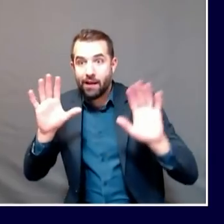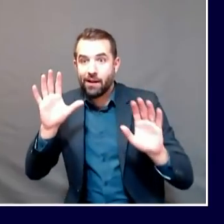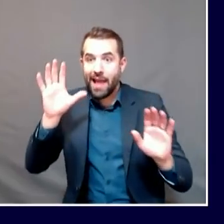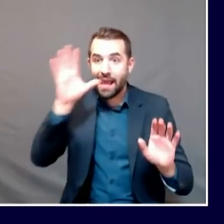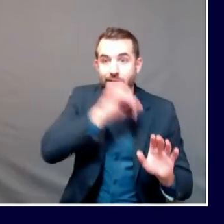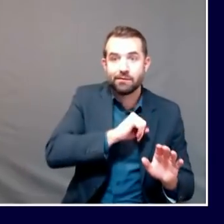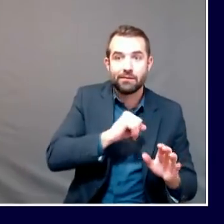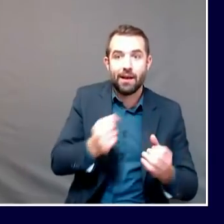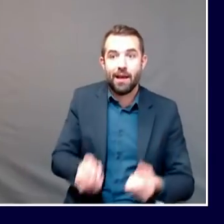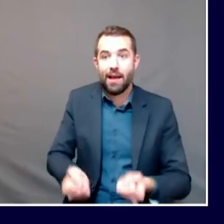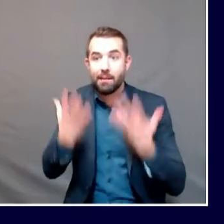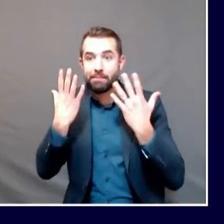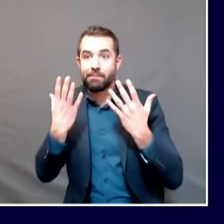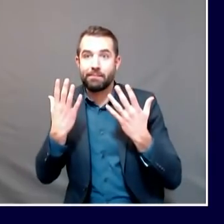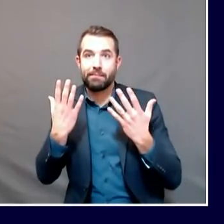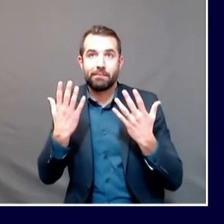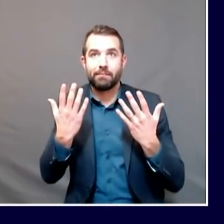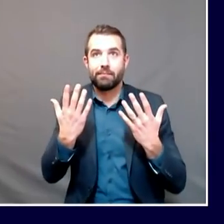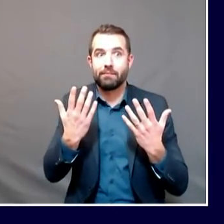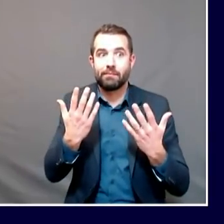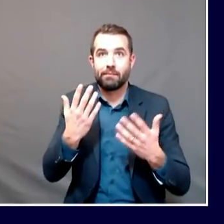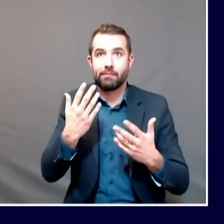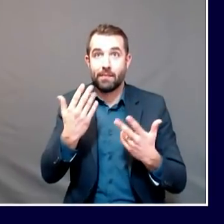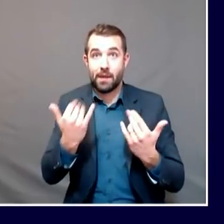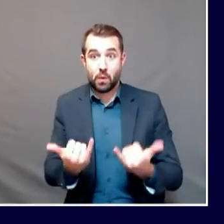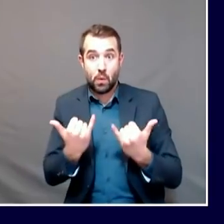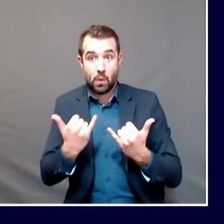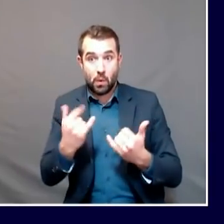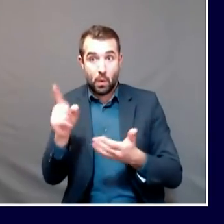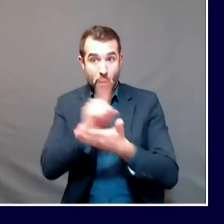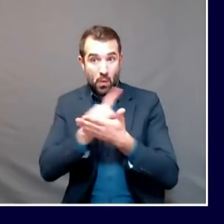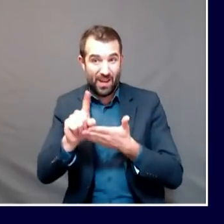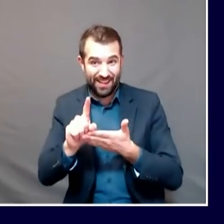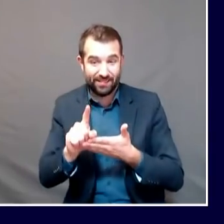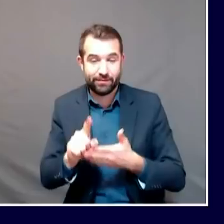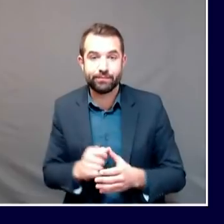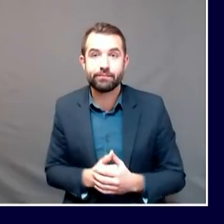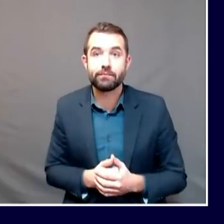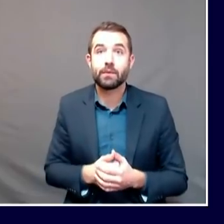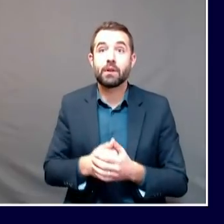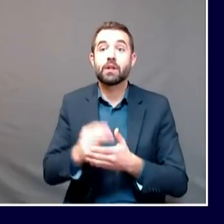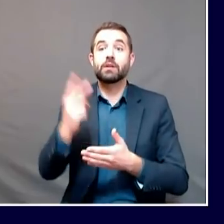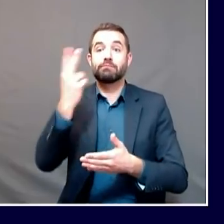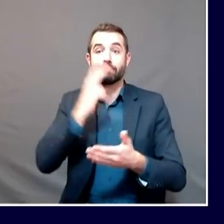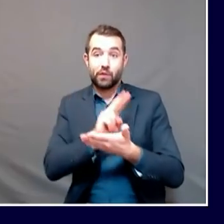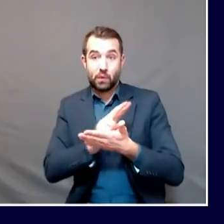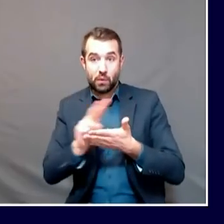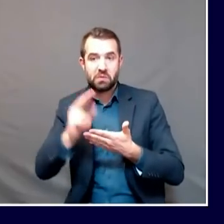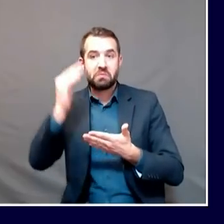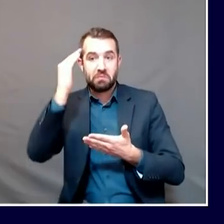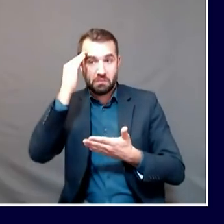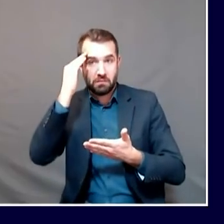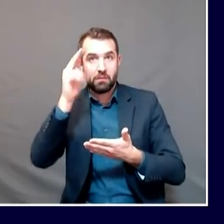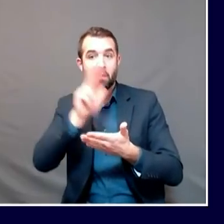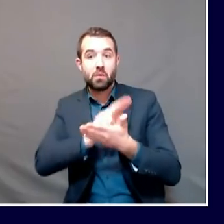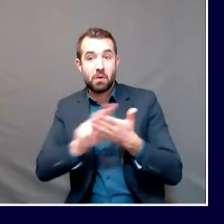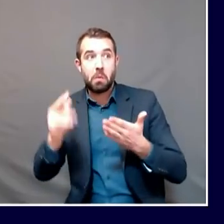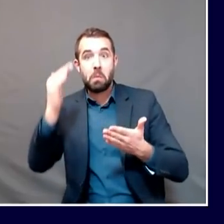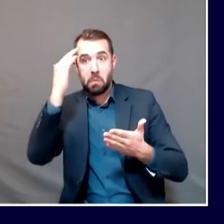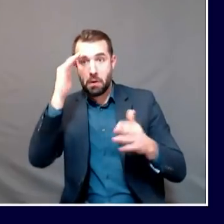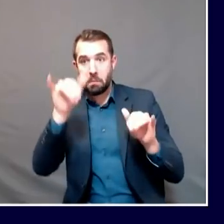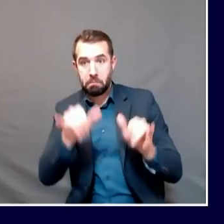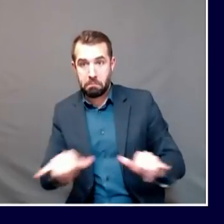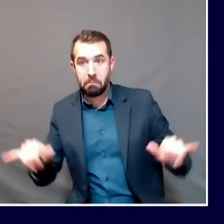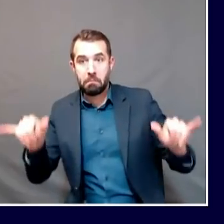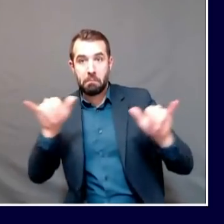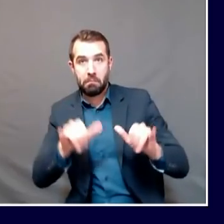beyond week 3. We're in week 1 right now. And so we don't even really have clarity beyond the next 2 weeks or so. And that's why it's